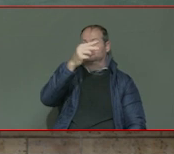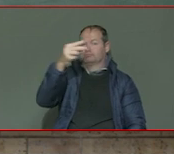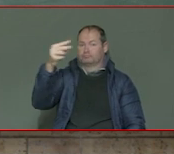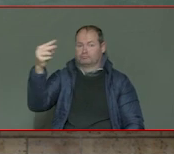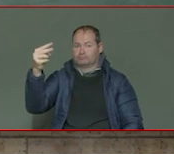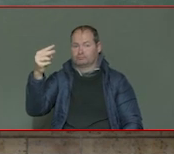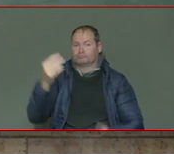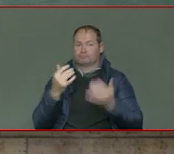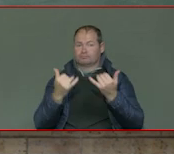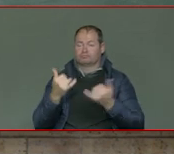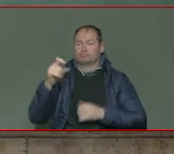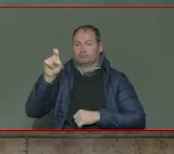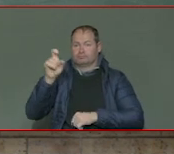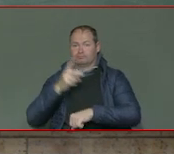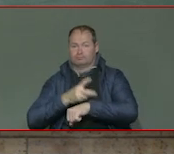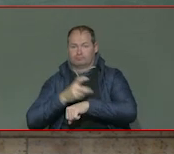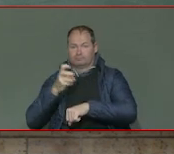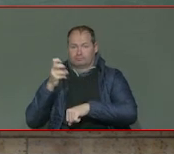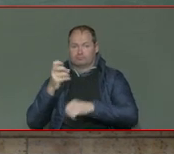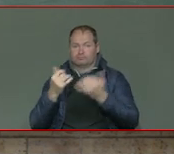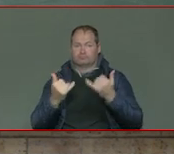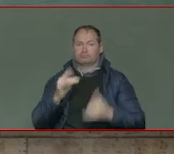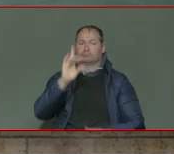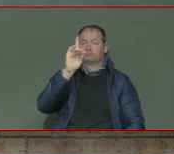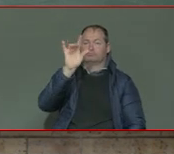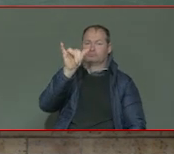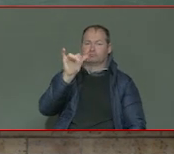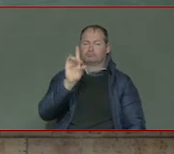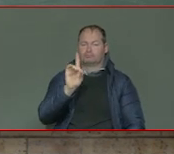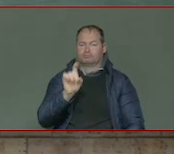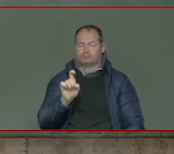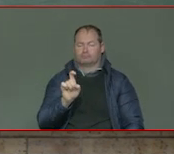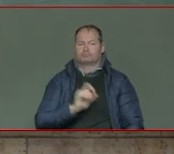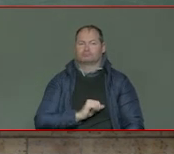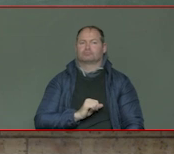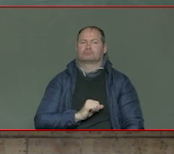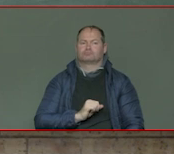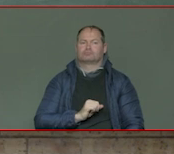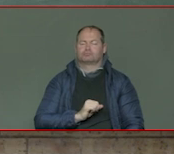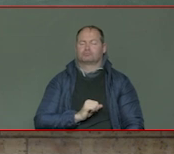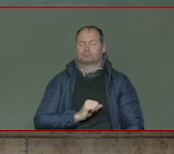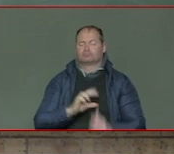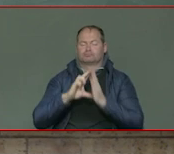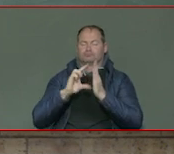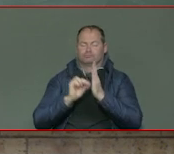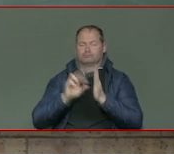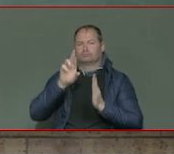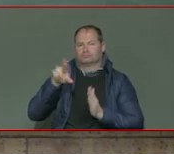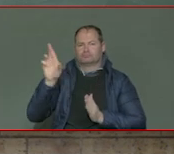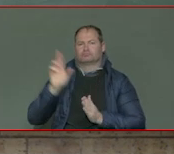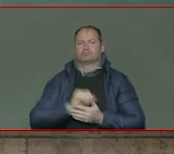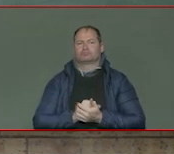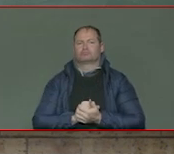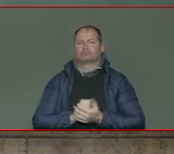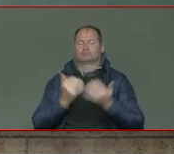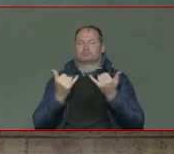going to differentiate for x, then it's dy over dx. That's the correct notation. Now we're going to use the same rule. We're